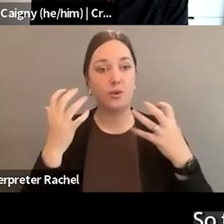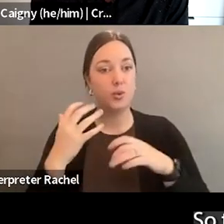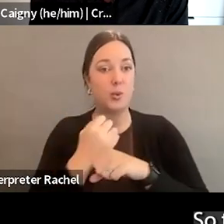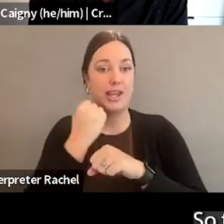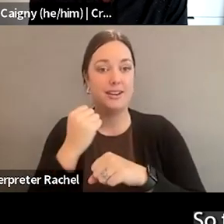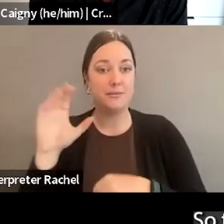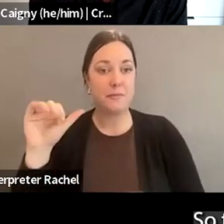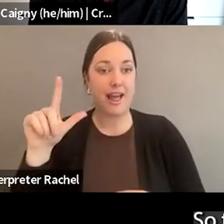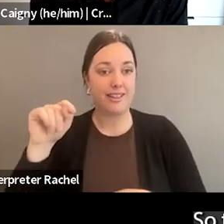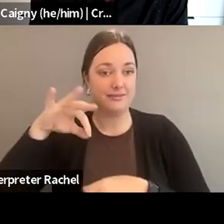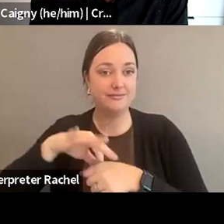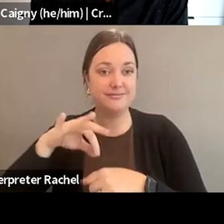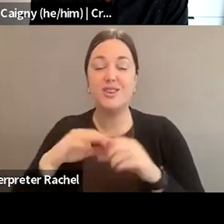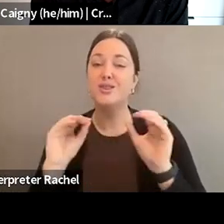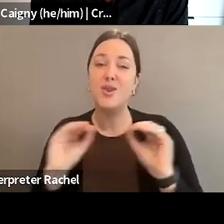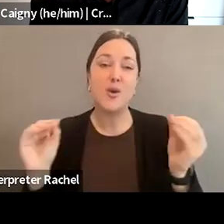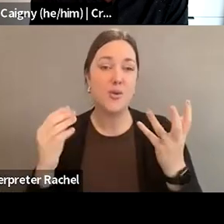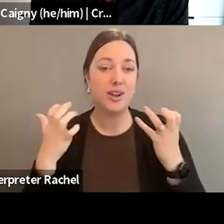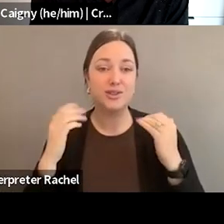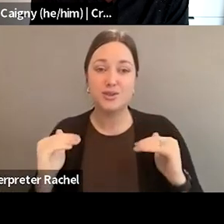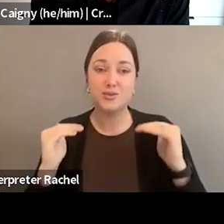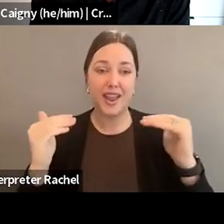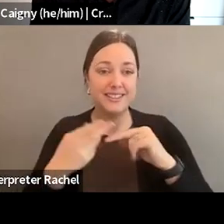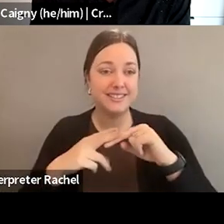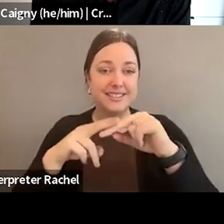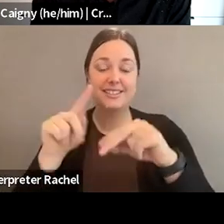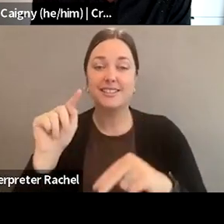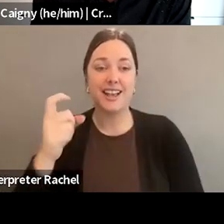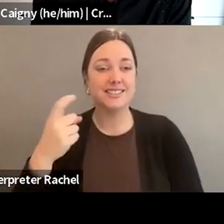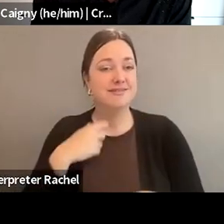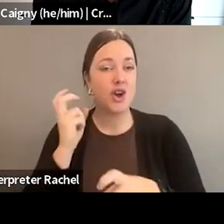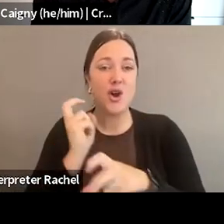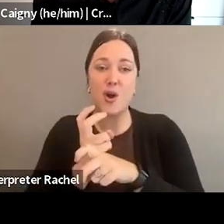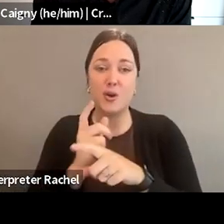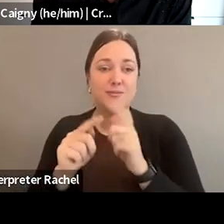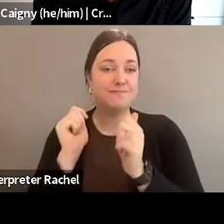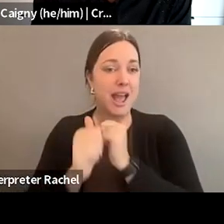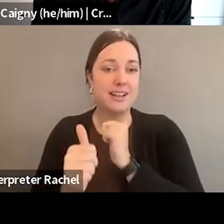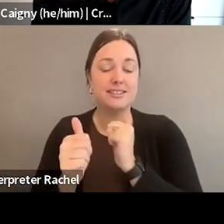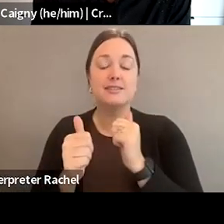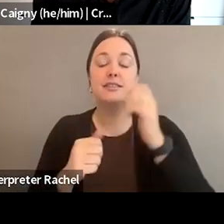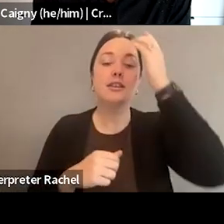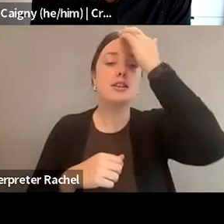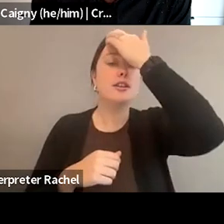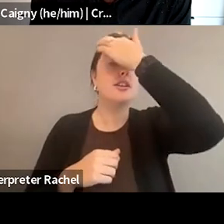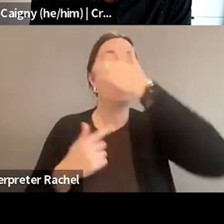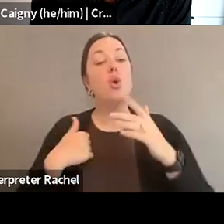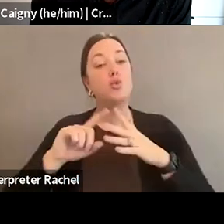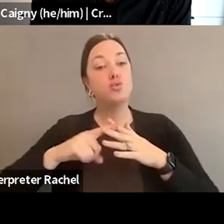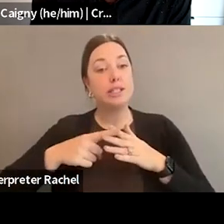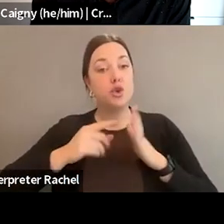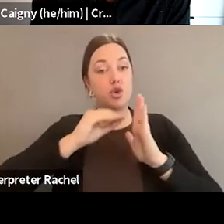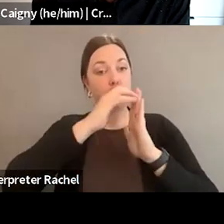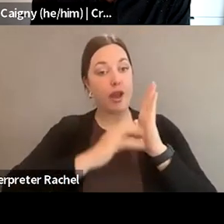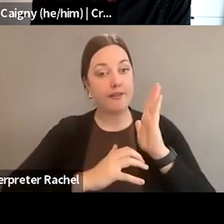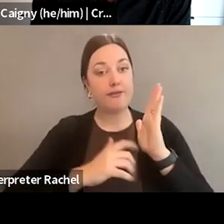saw earlier, nobody wants to raise taxes, and it's a really hard lift. So I think what was incredible is in the original crafting was working with